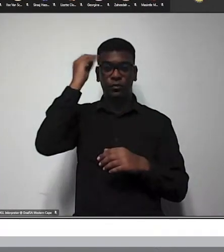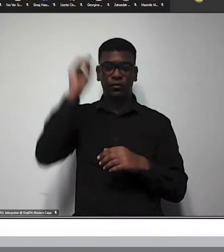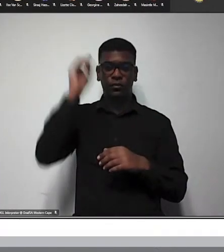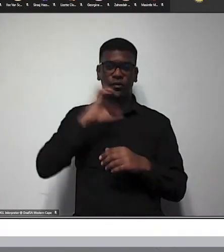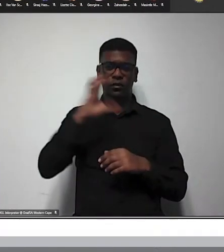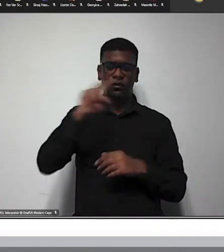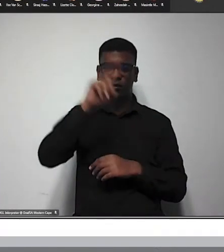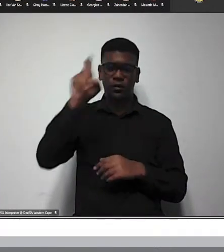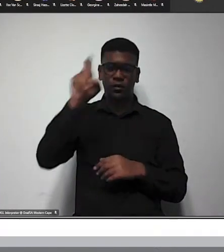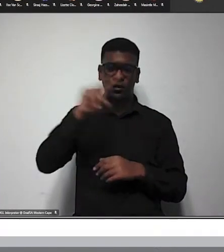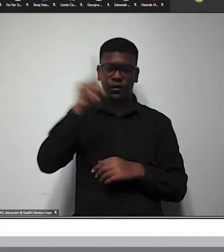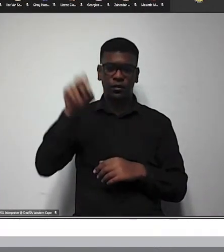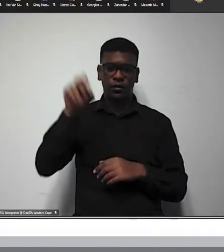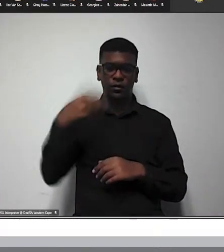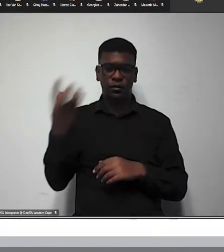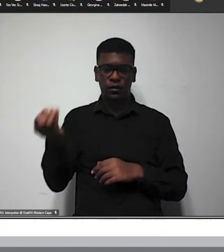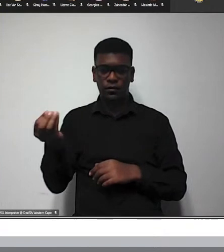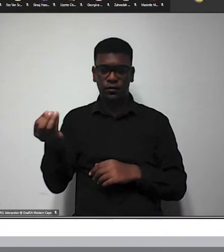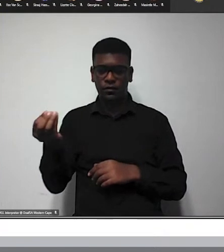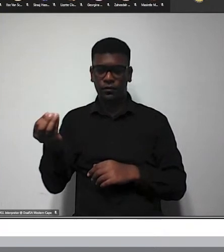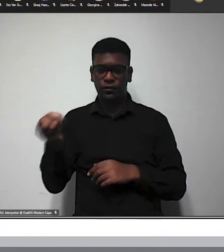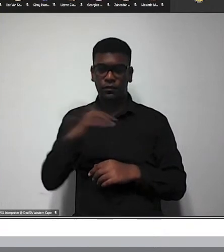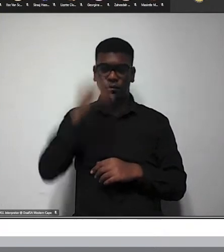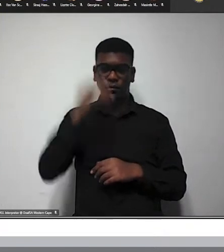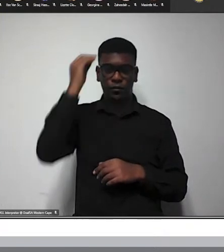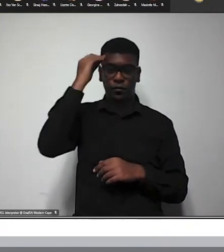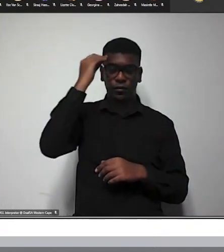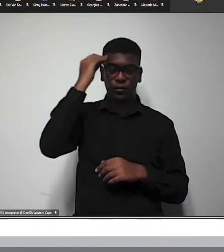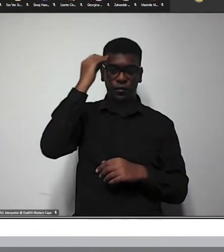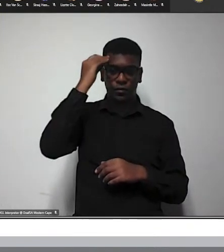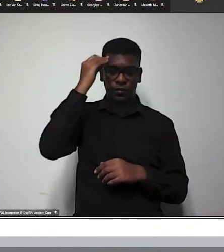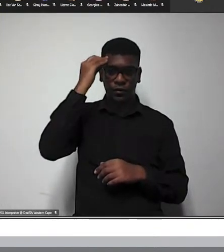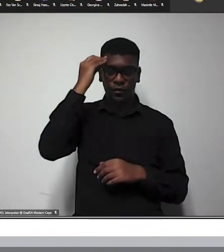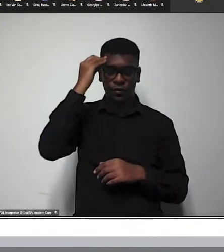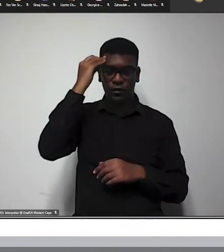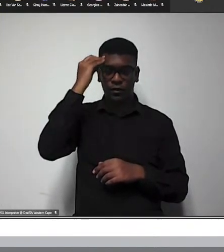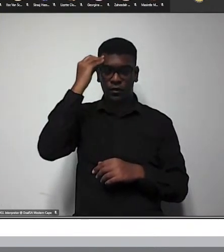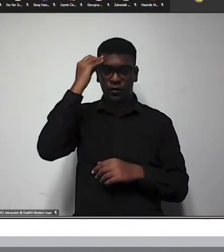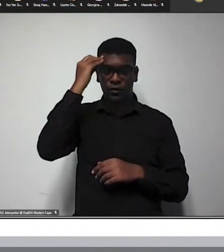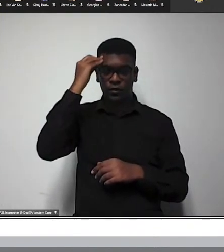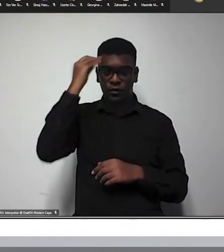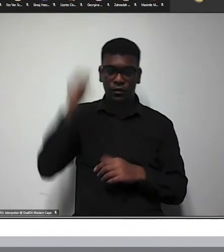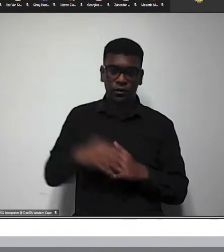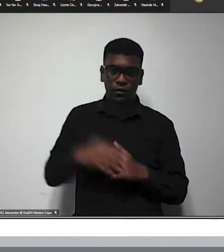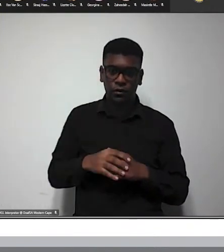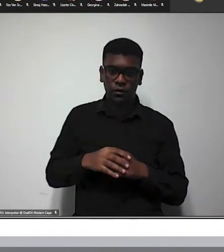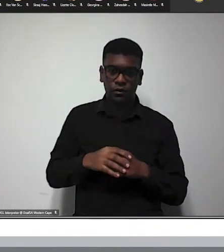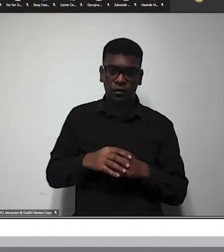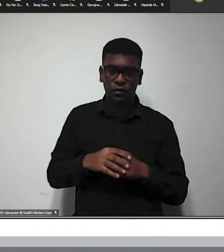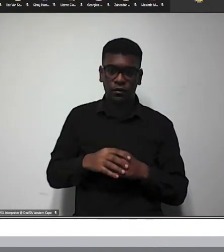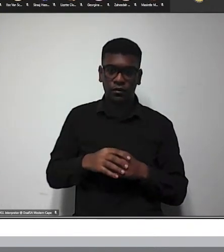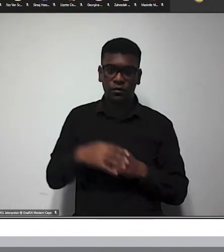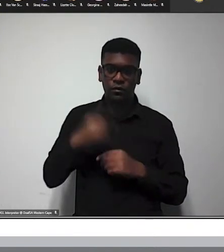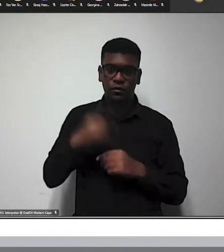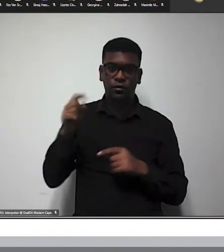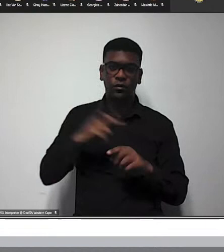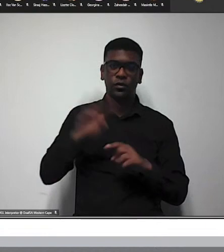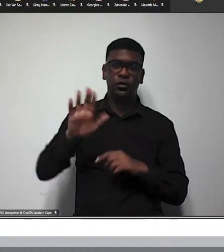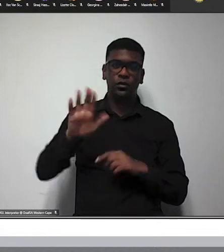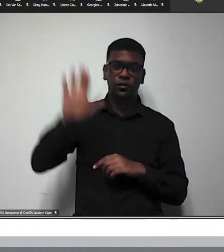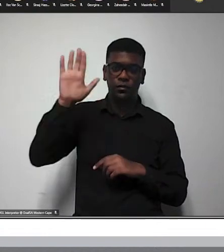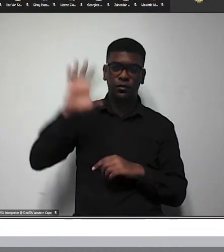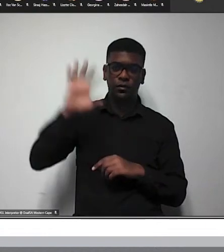that they might have. Members, if you can use the raise hand function to indicate if you have any questions.